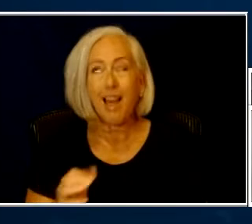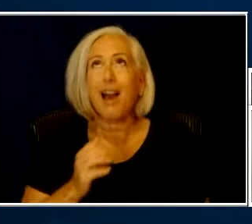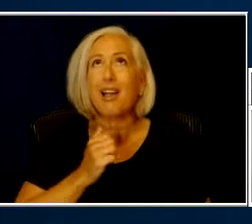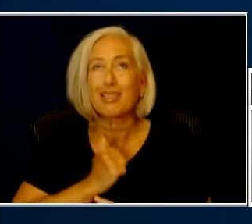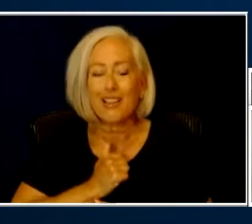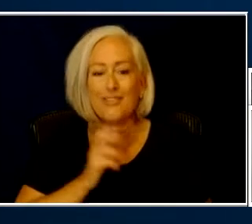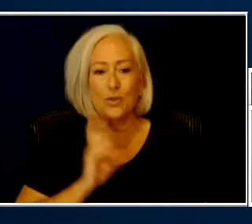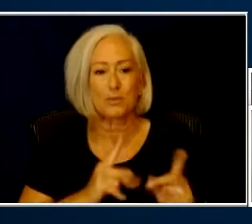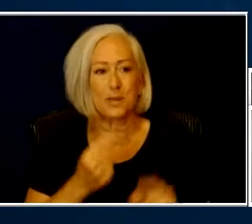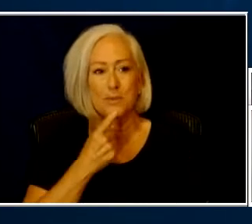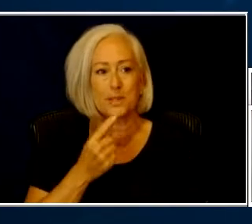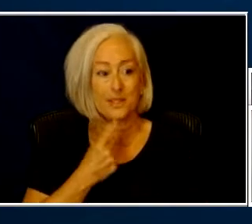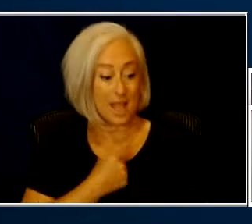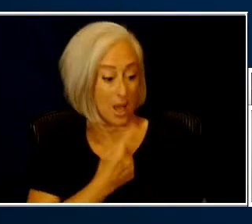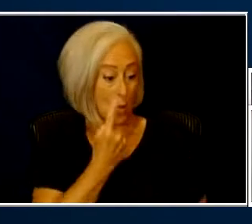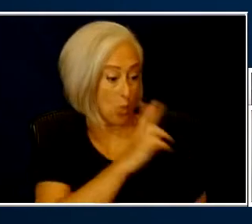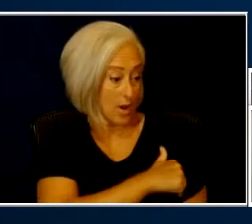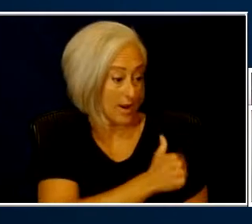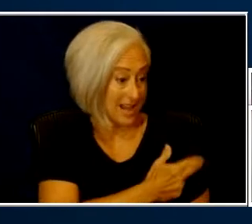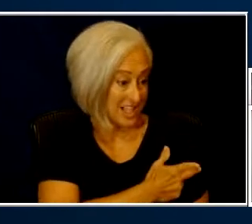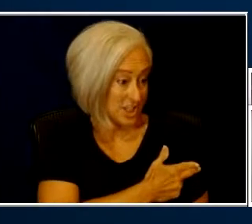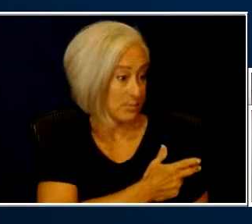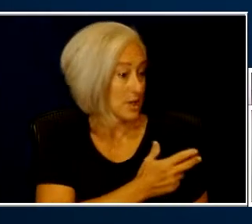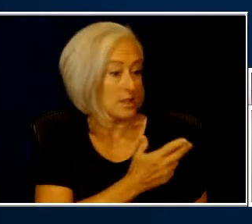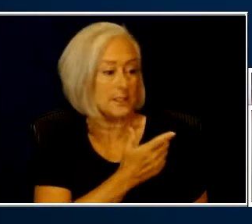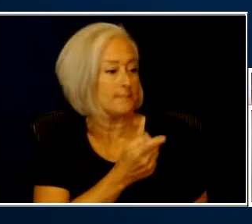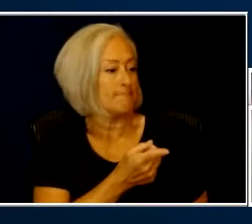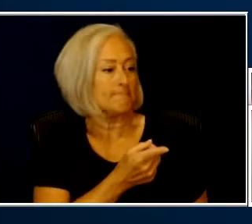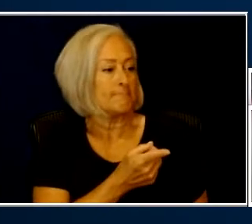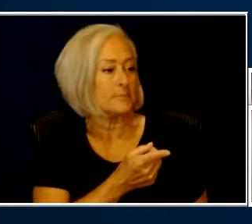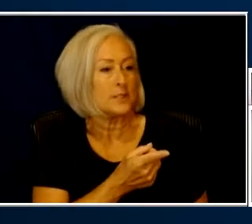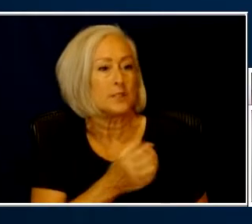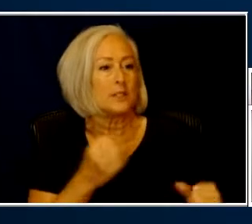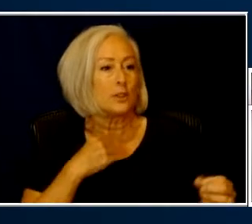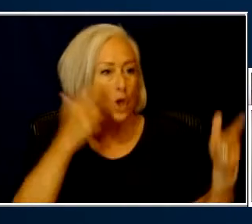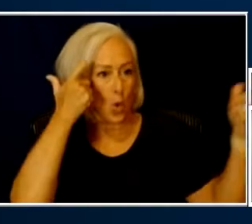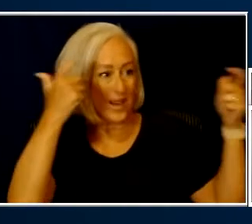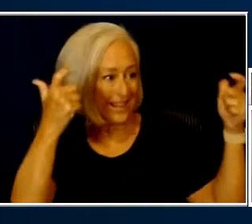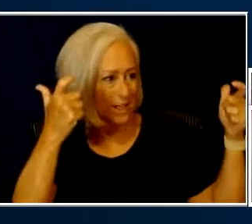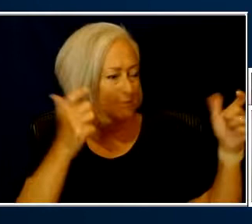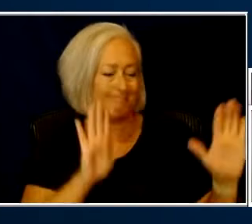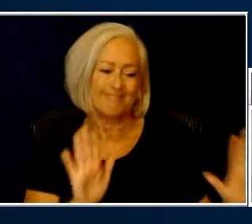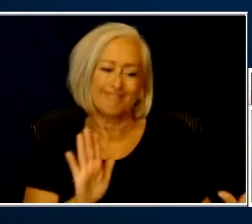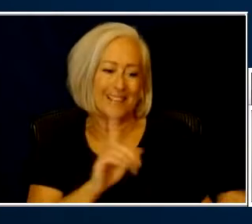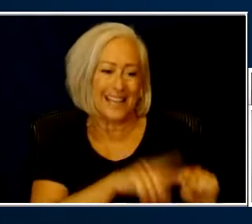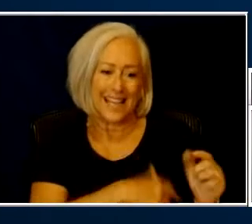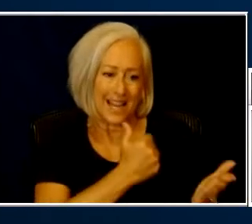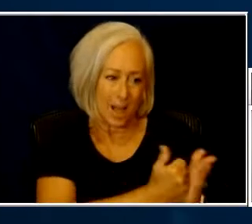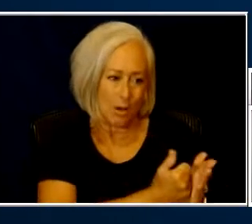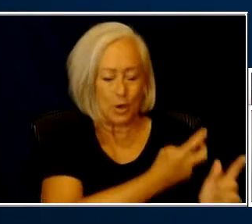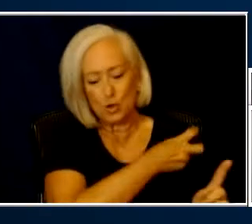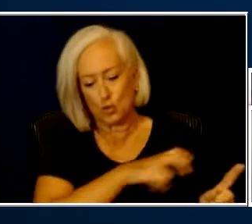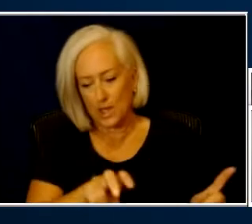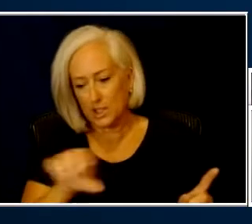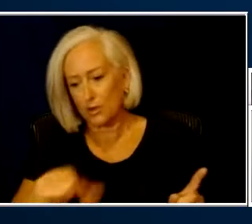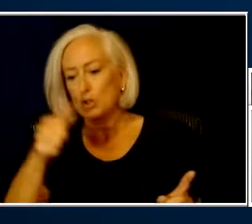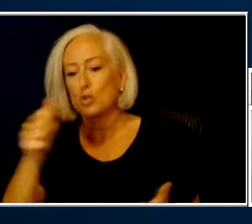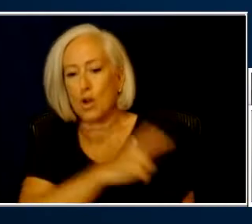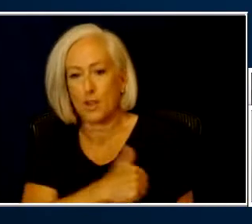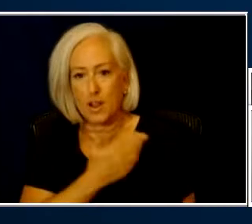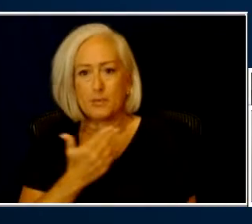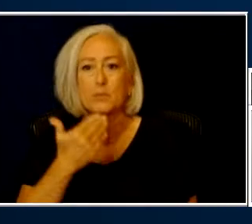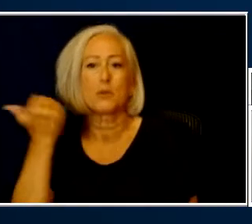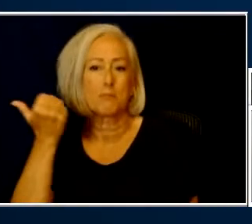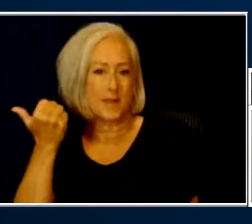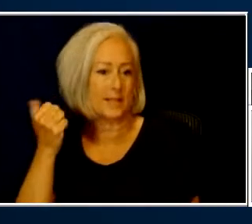one hospital, and at one hospital, no ego involved. They said, we want you to go to the best that you can get. Yeah. And that was here, and that